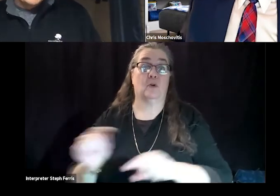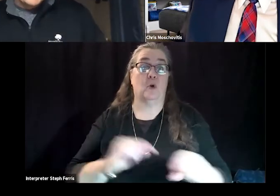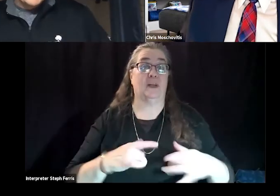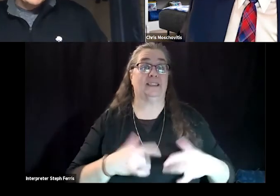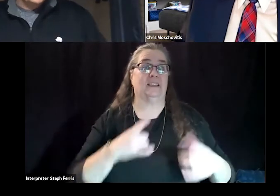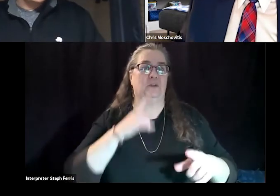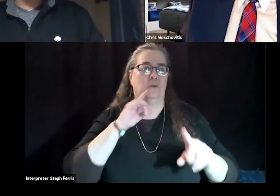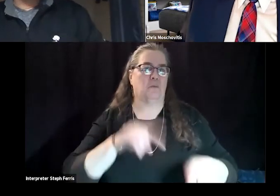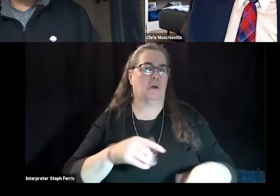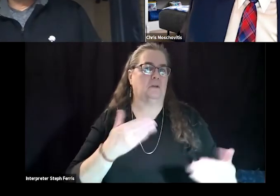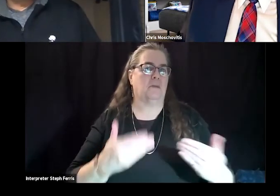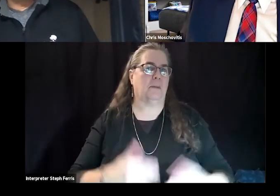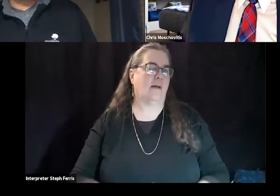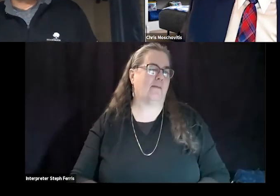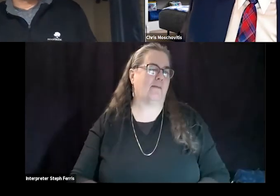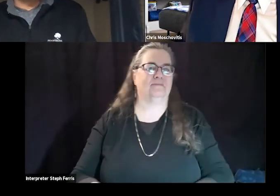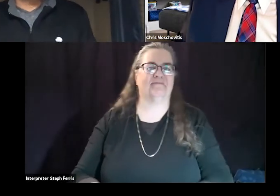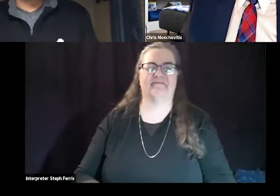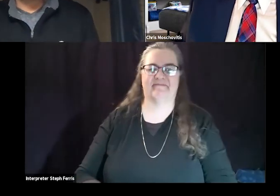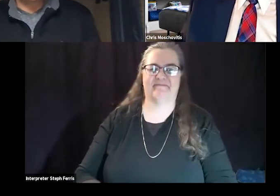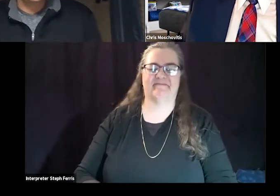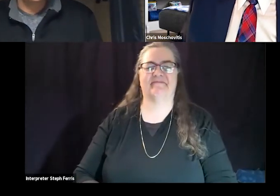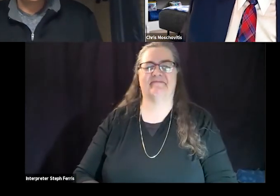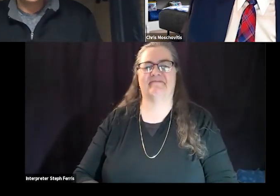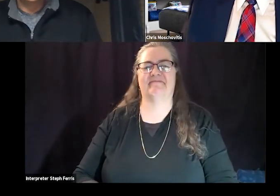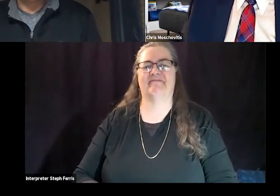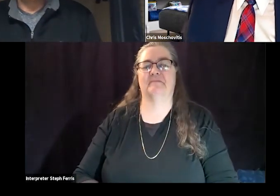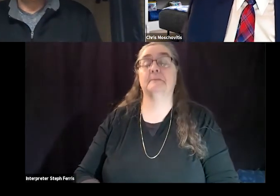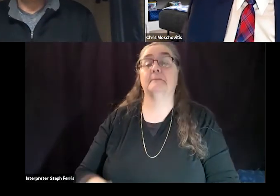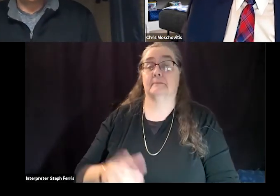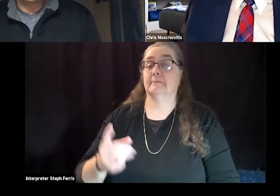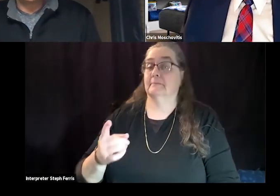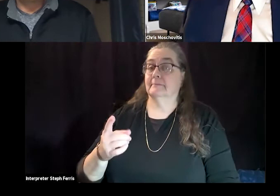Interesting. I wonder if, with the push for cyber